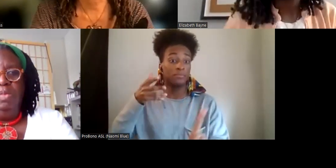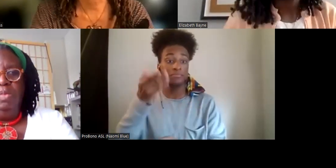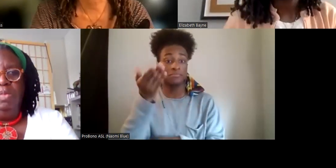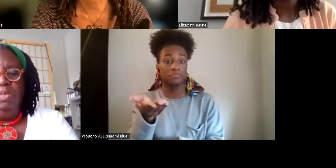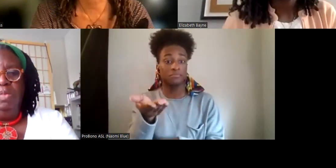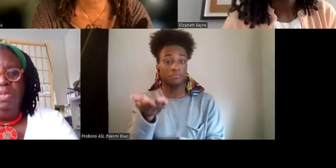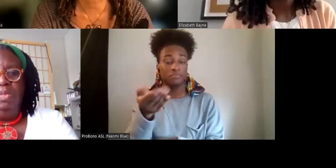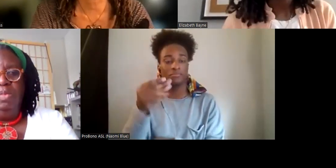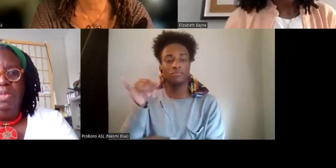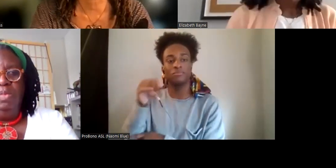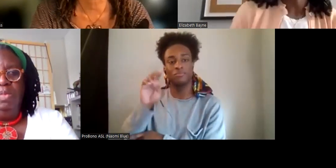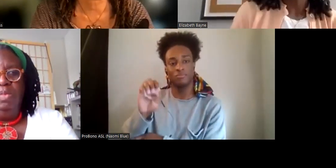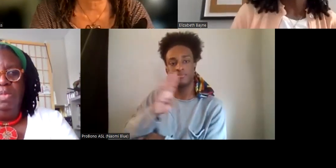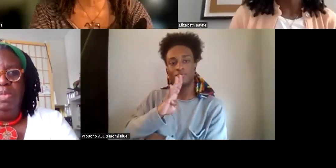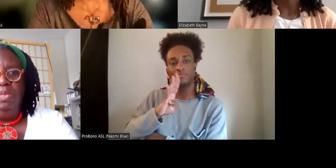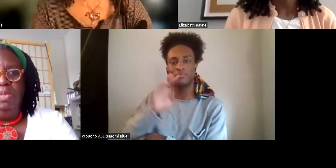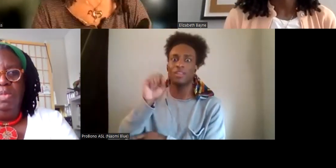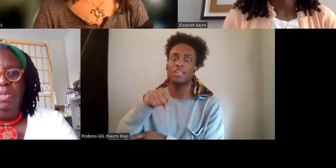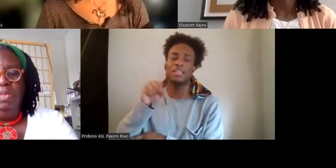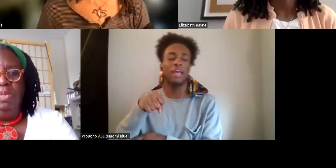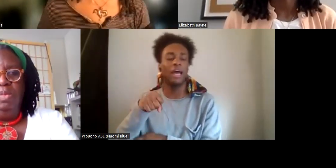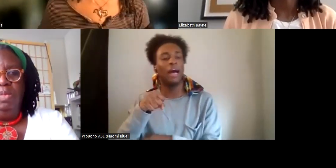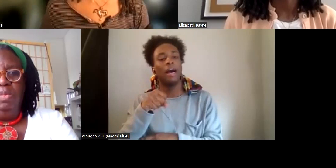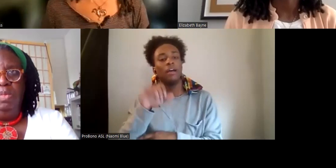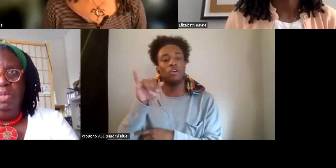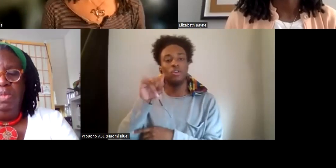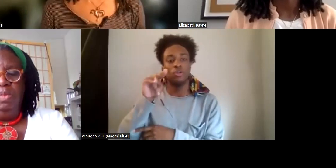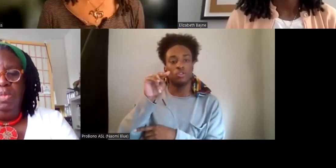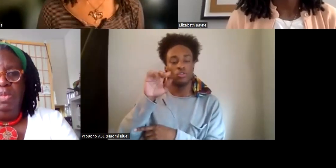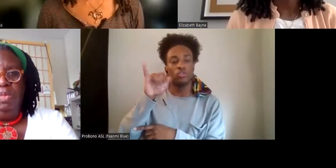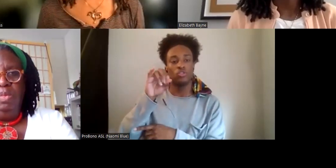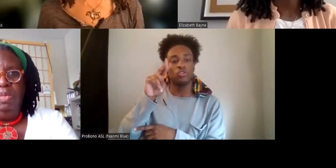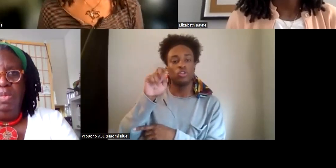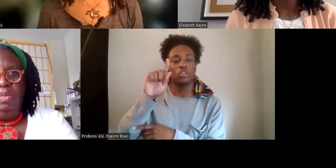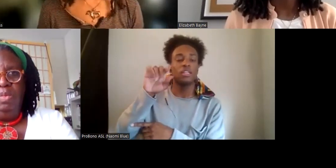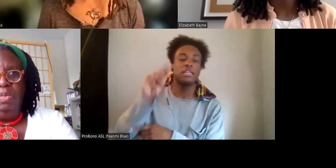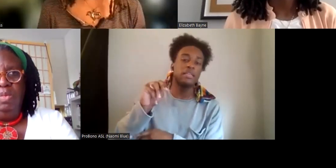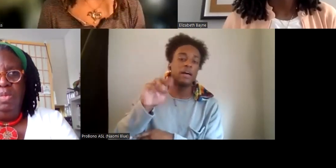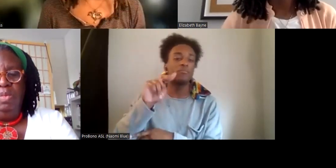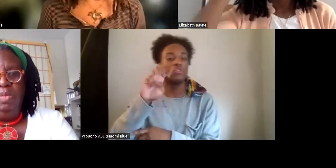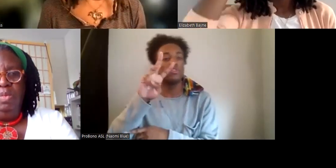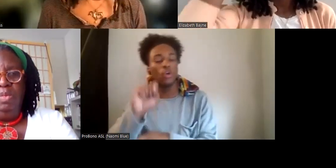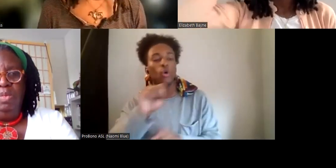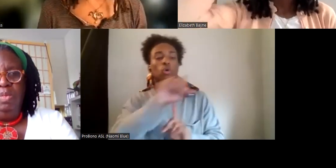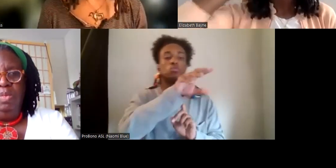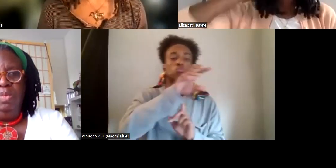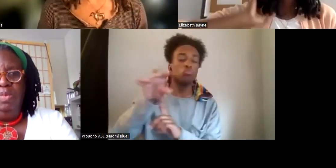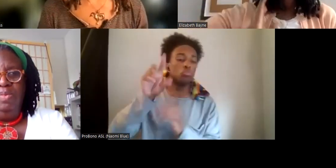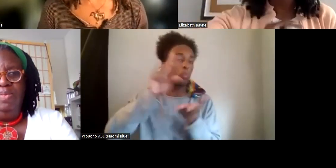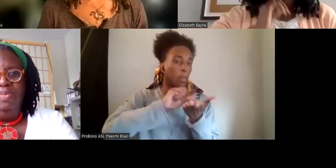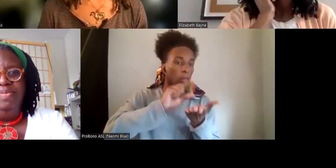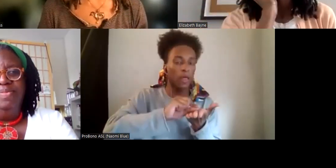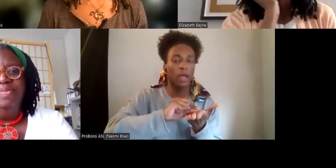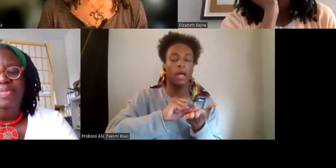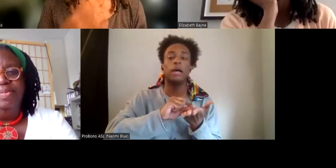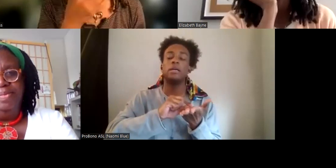Well, journalism, we're storytellers. I got interested in public health because I kept seeing the intersection of